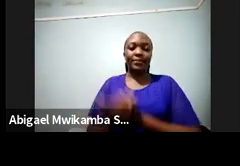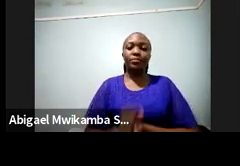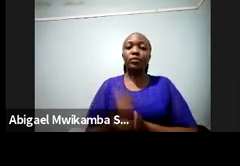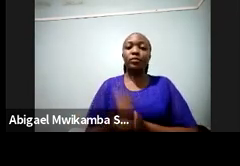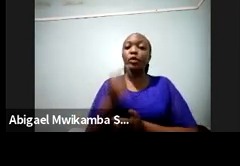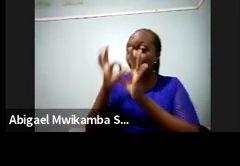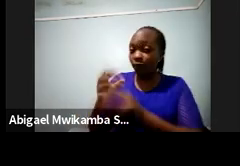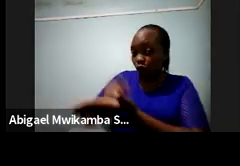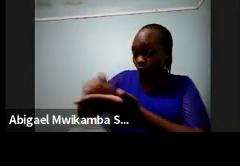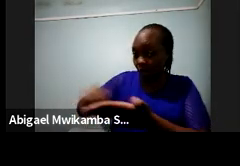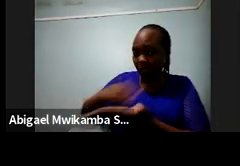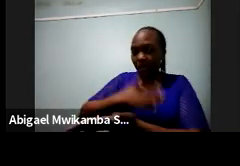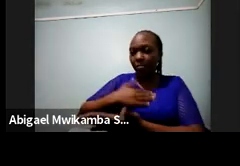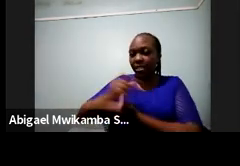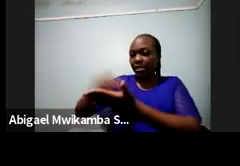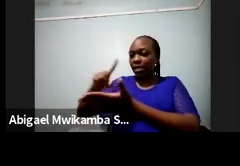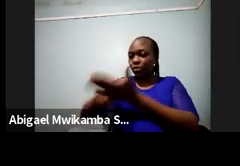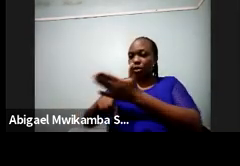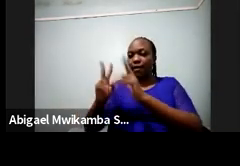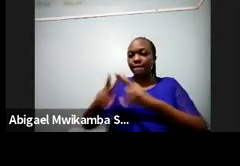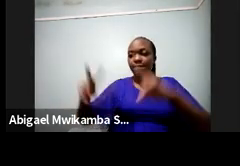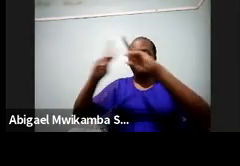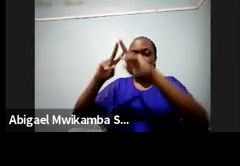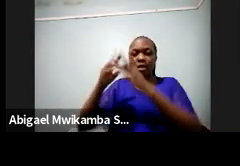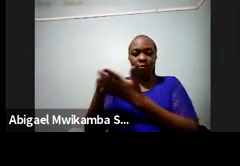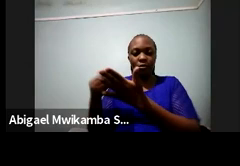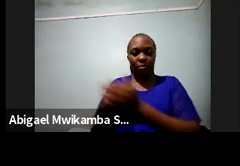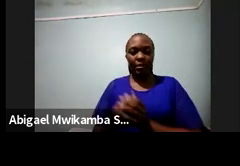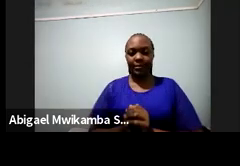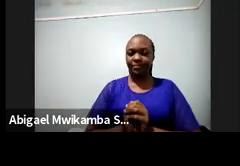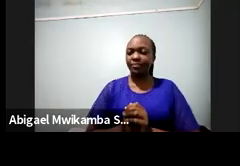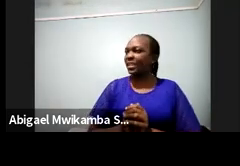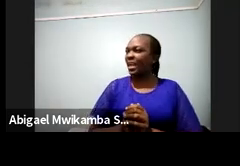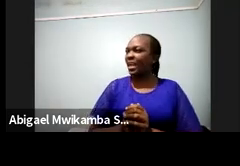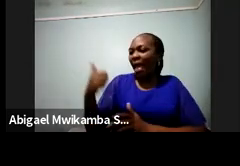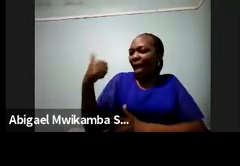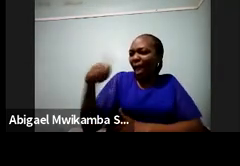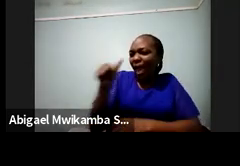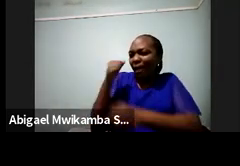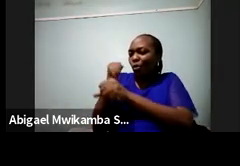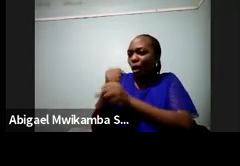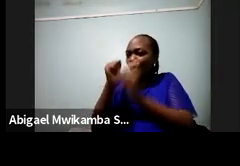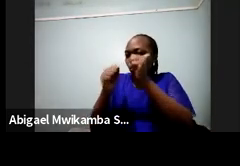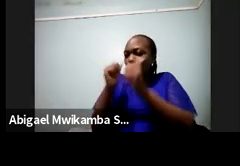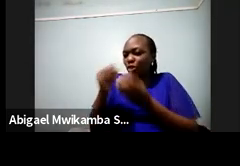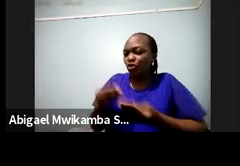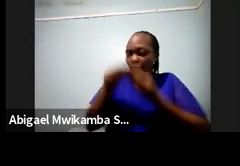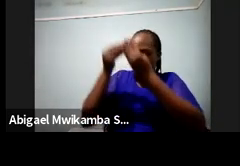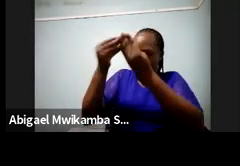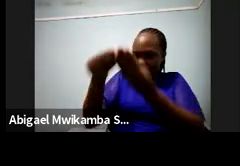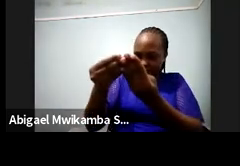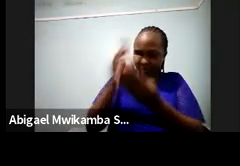yourself, have I given value for the money that I've been paid for this kind of assignment, whether it's a small